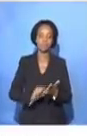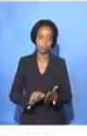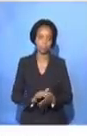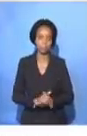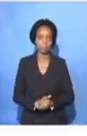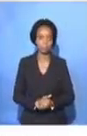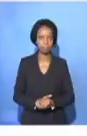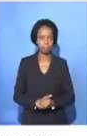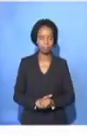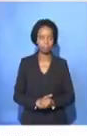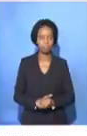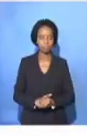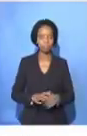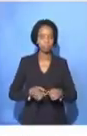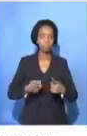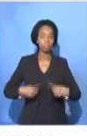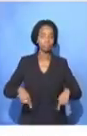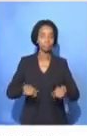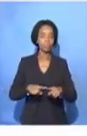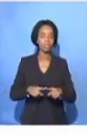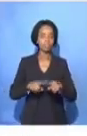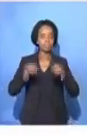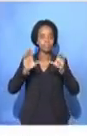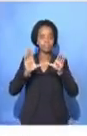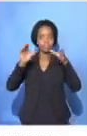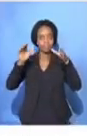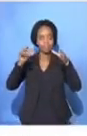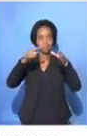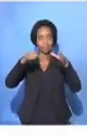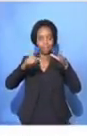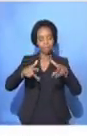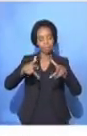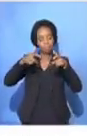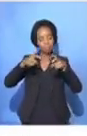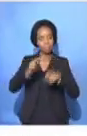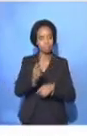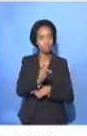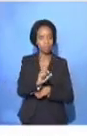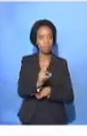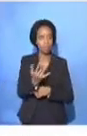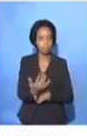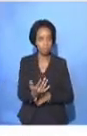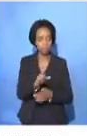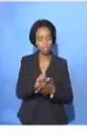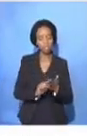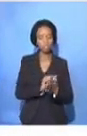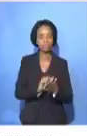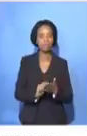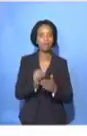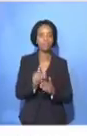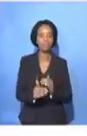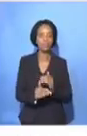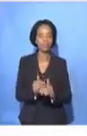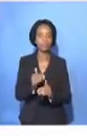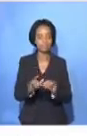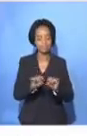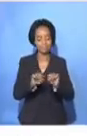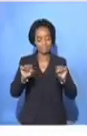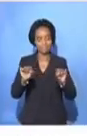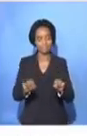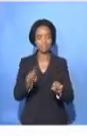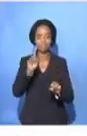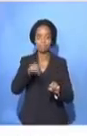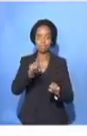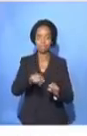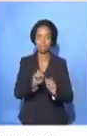Our mission observed the following areas of the electoral process and system that require improvement.